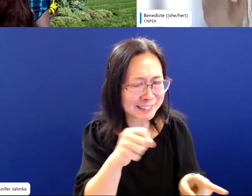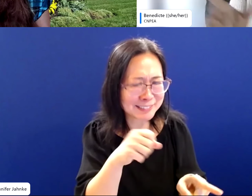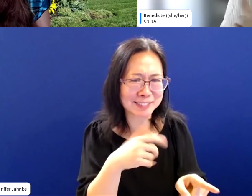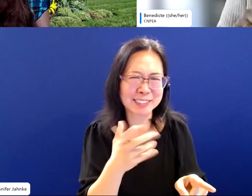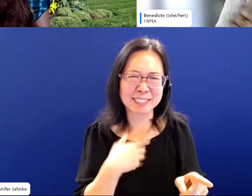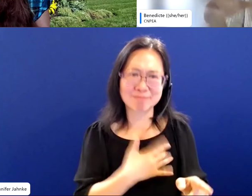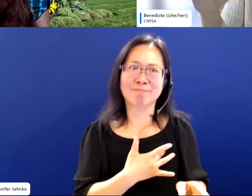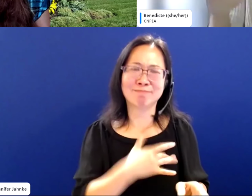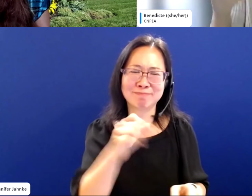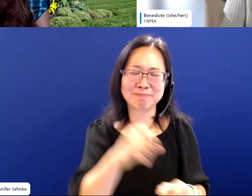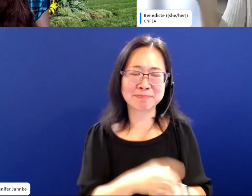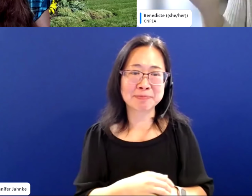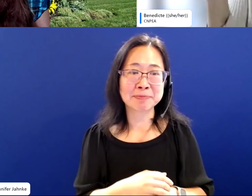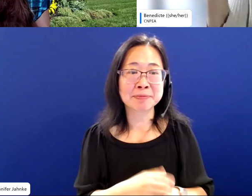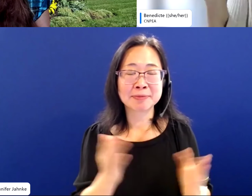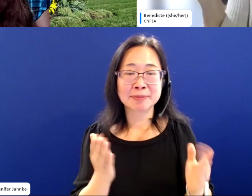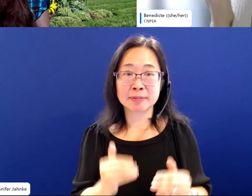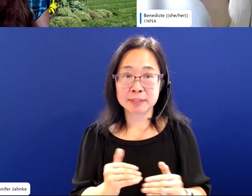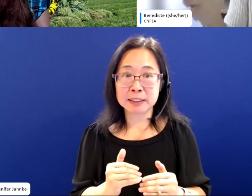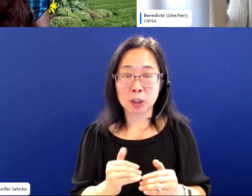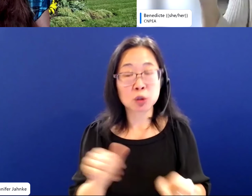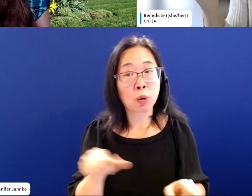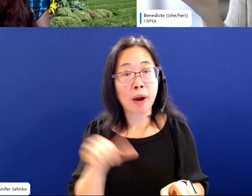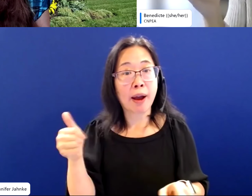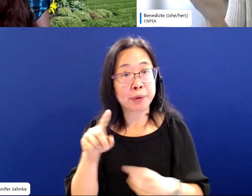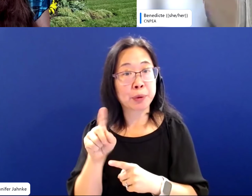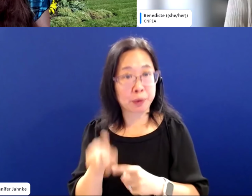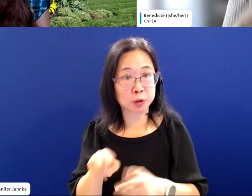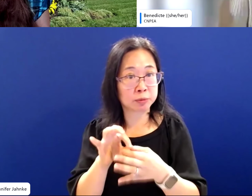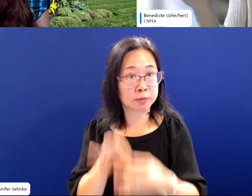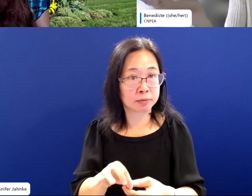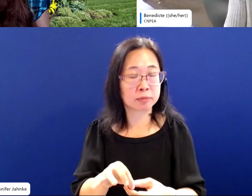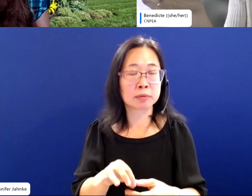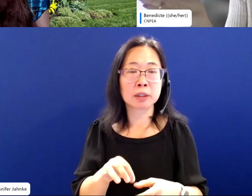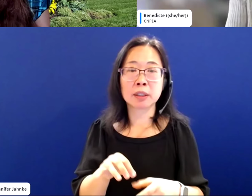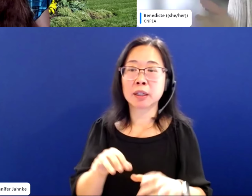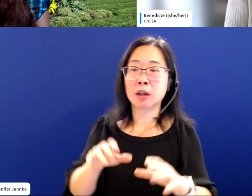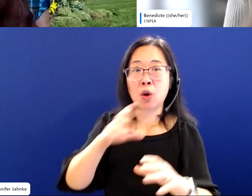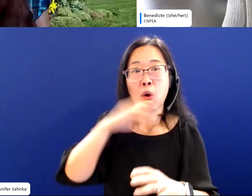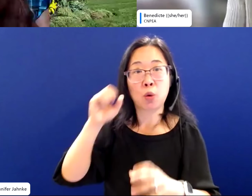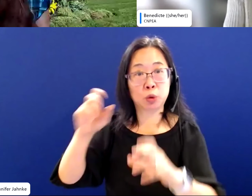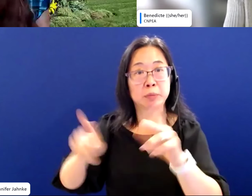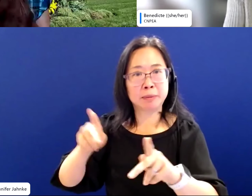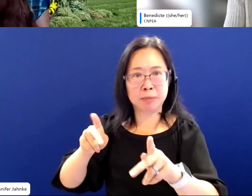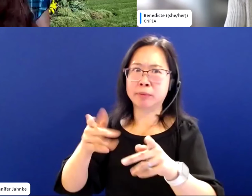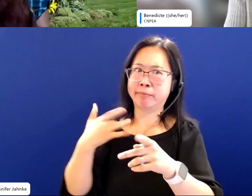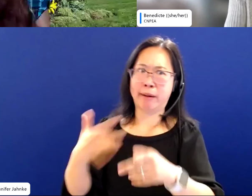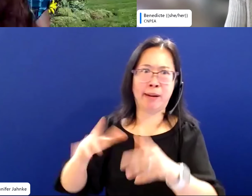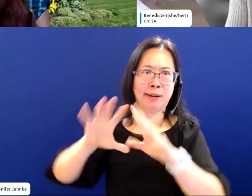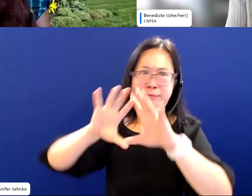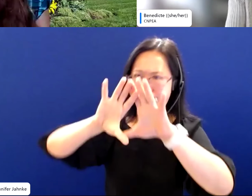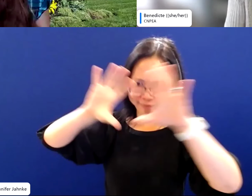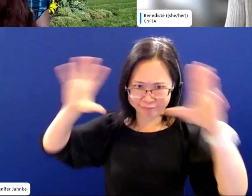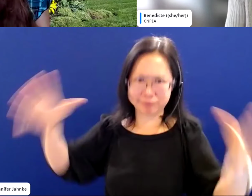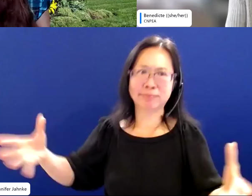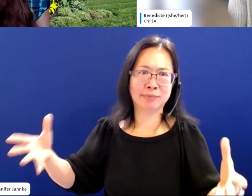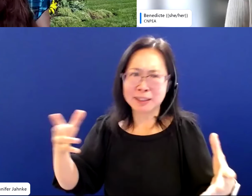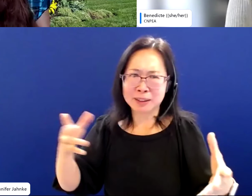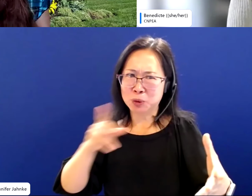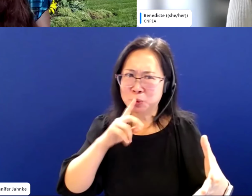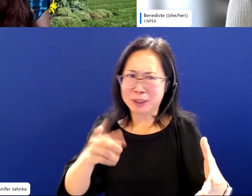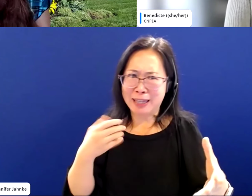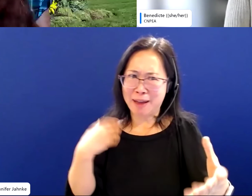looking again at this idea of, aging or older people as a rather wide bracket. It, covers quite a few decades